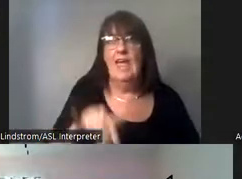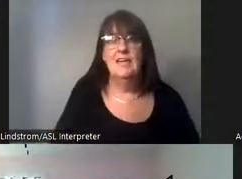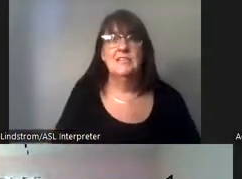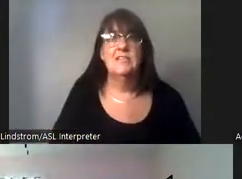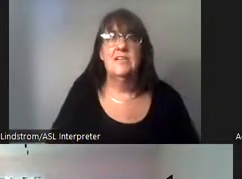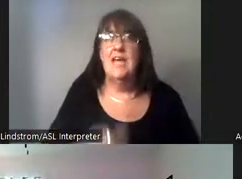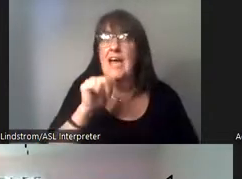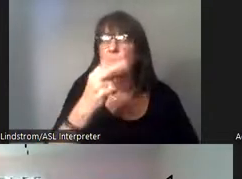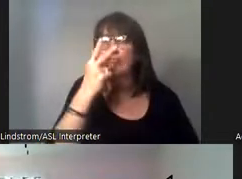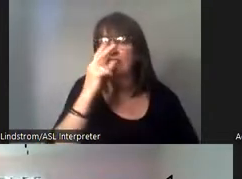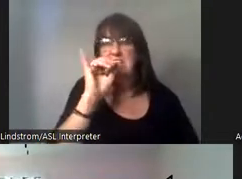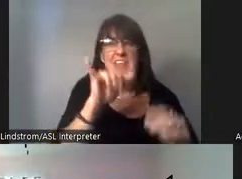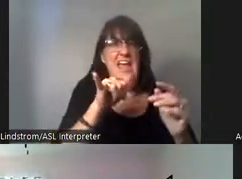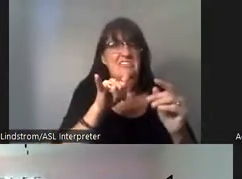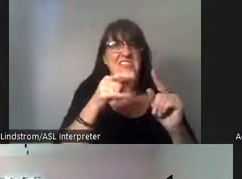pain point.